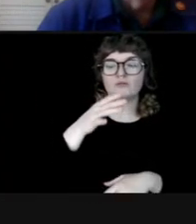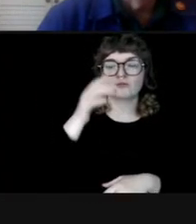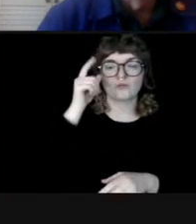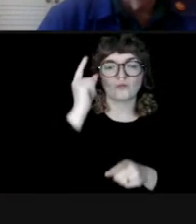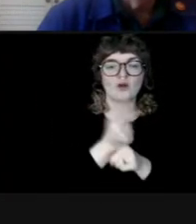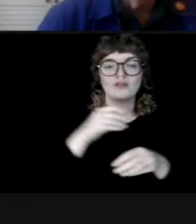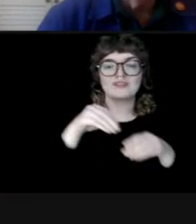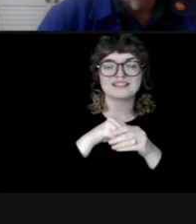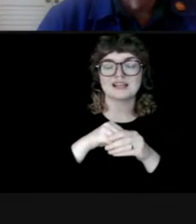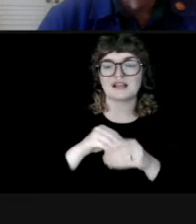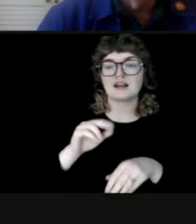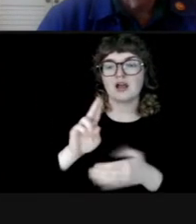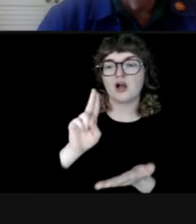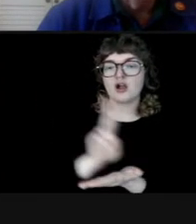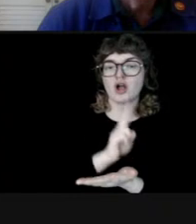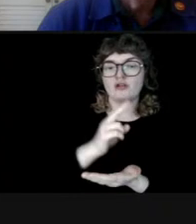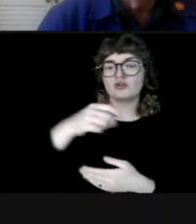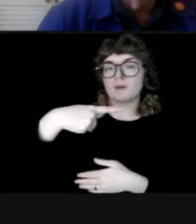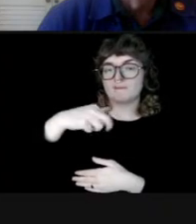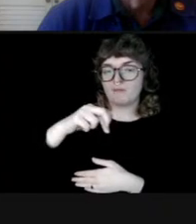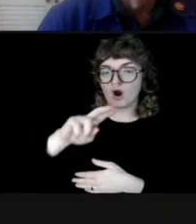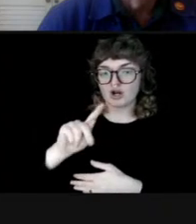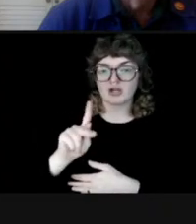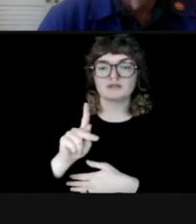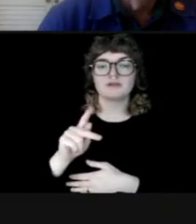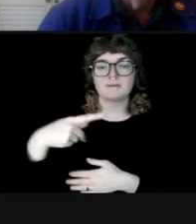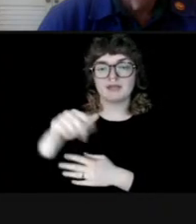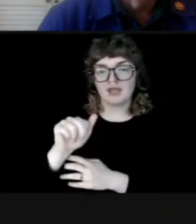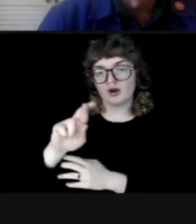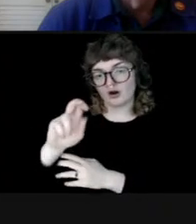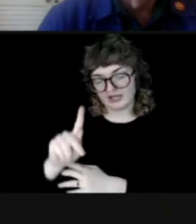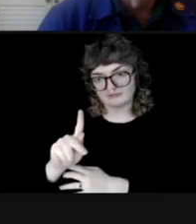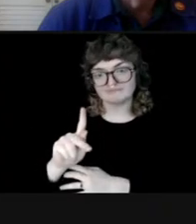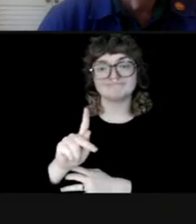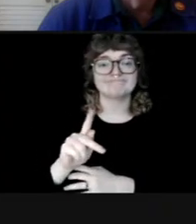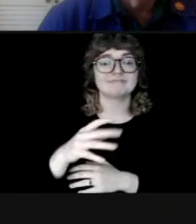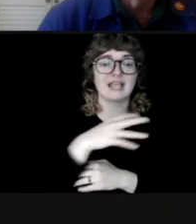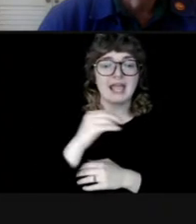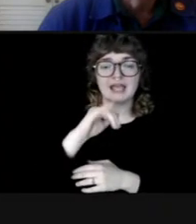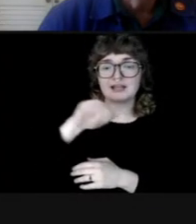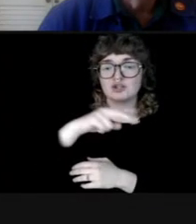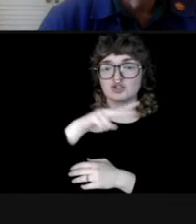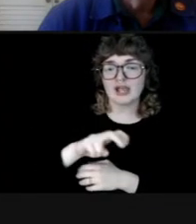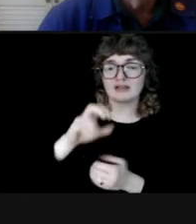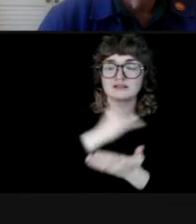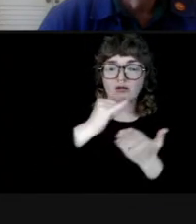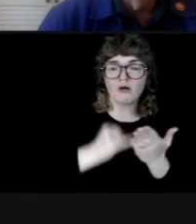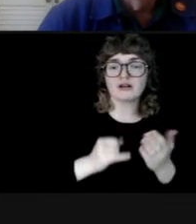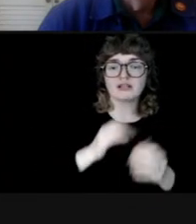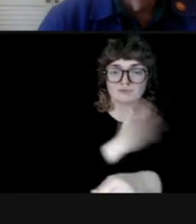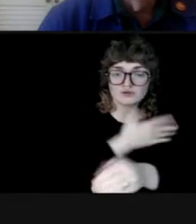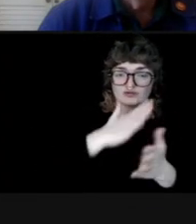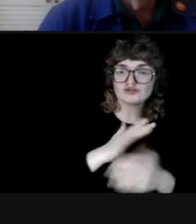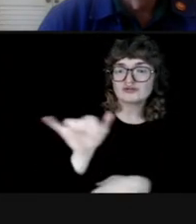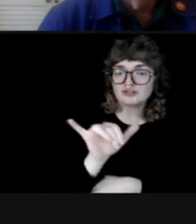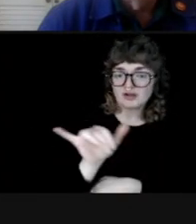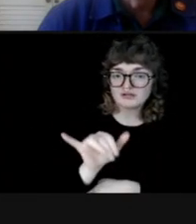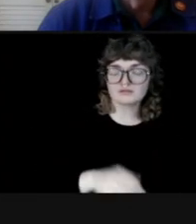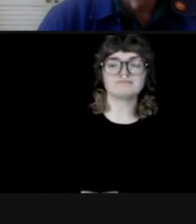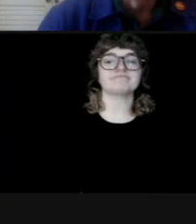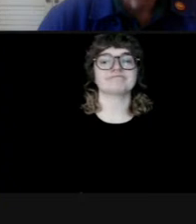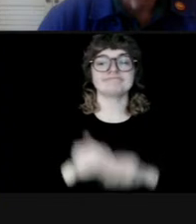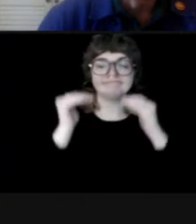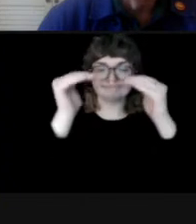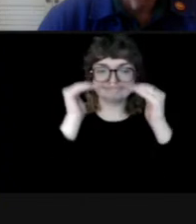Also, for generations, Baltimore was a hotbed of famous early jazz artists. Next, a group of